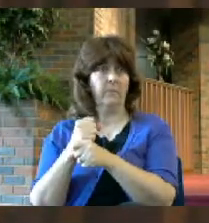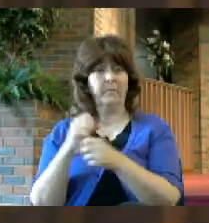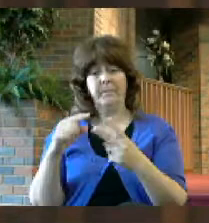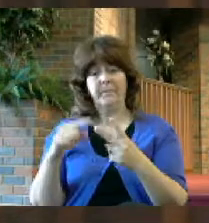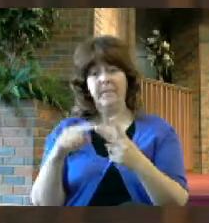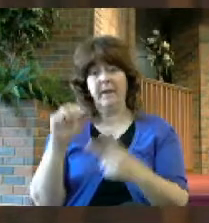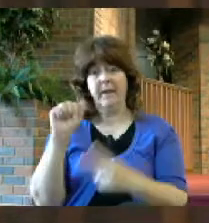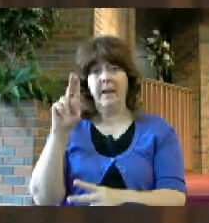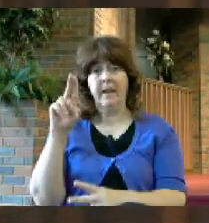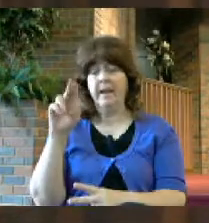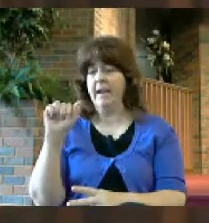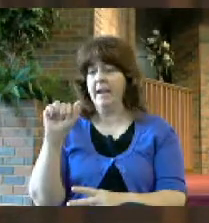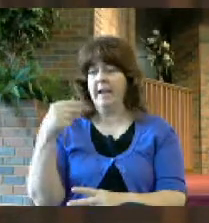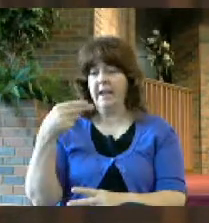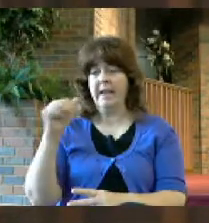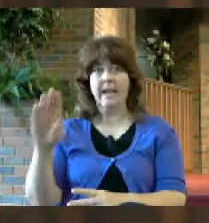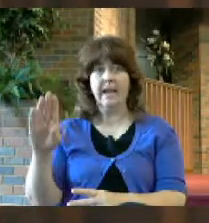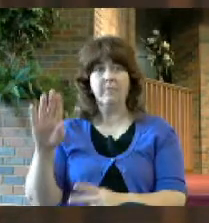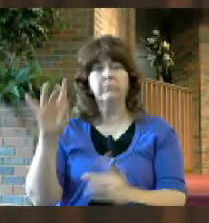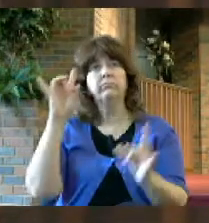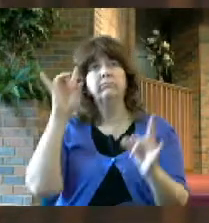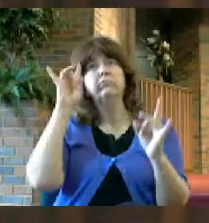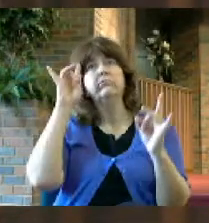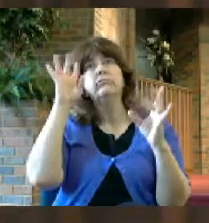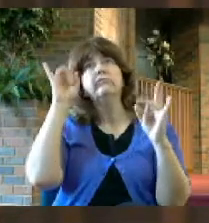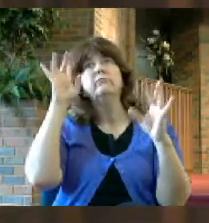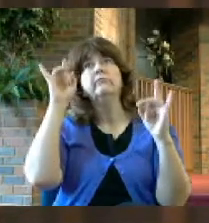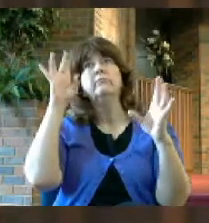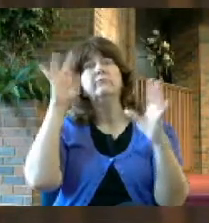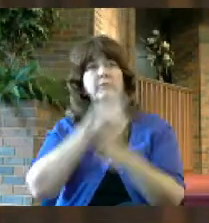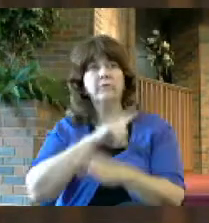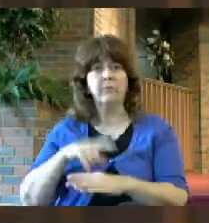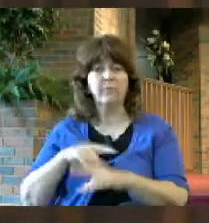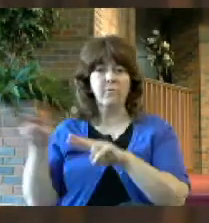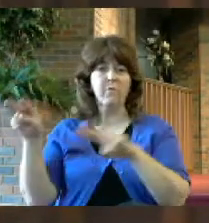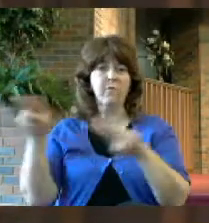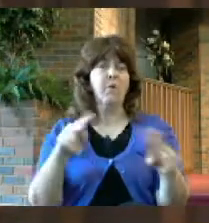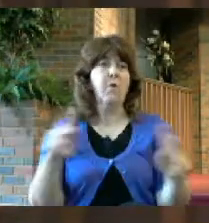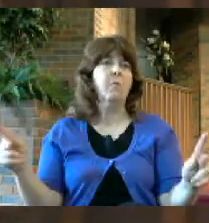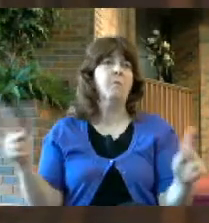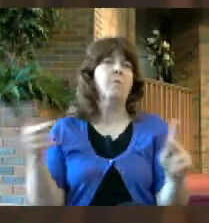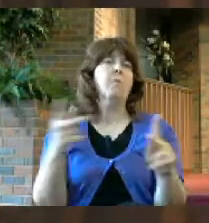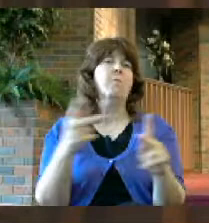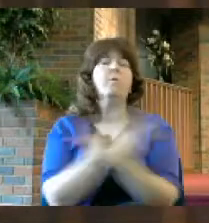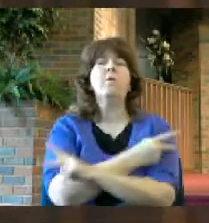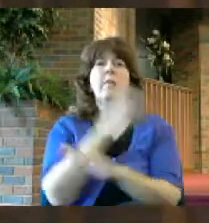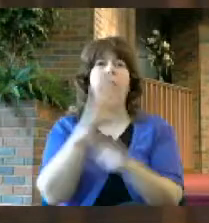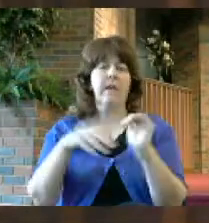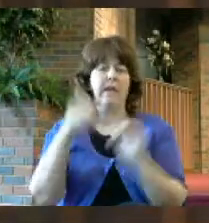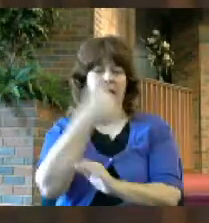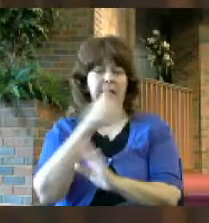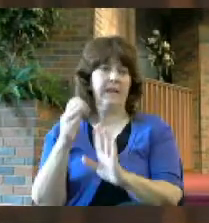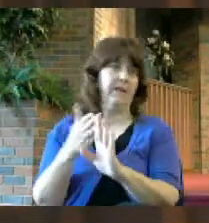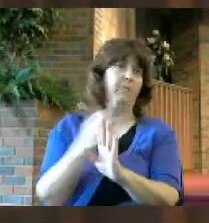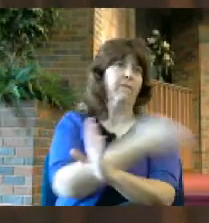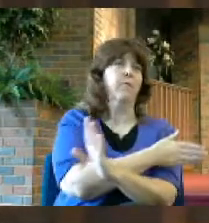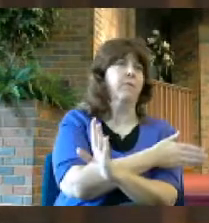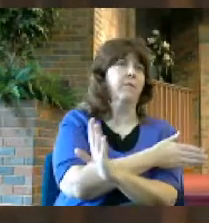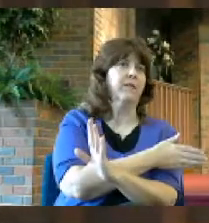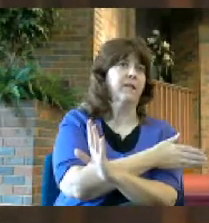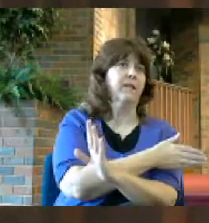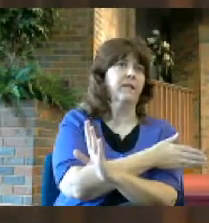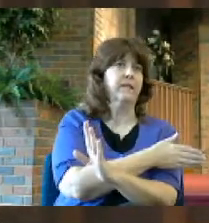the sight of the Lord more than all who were before him. And it came to pass,